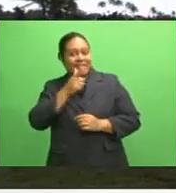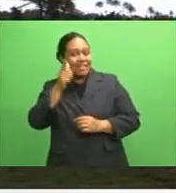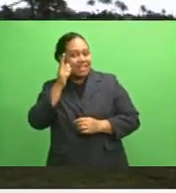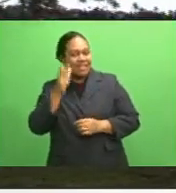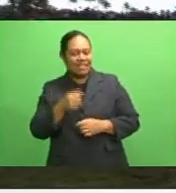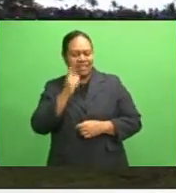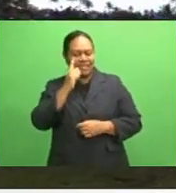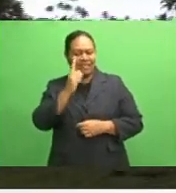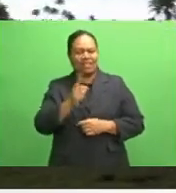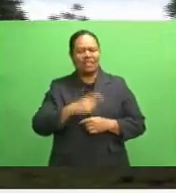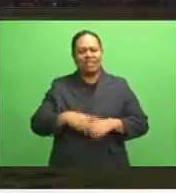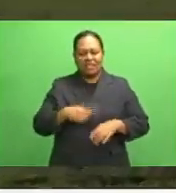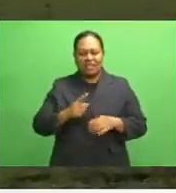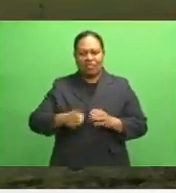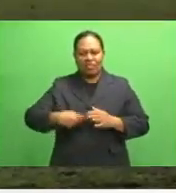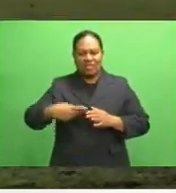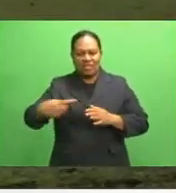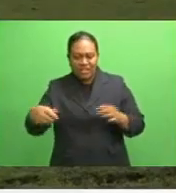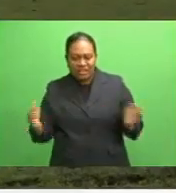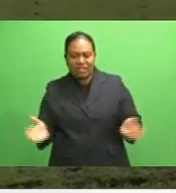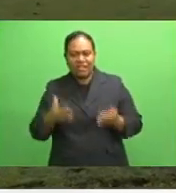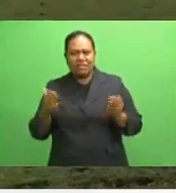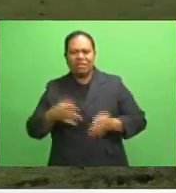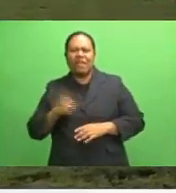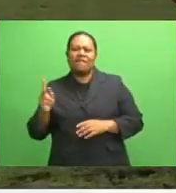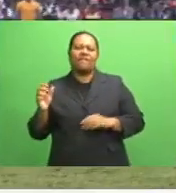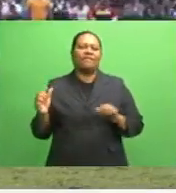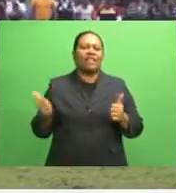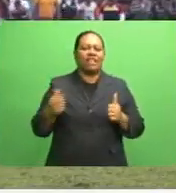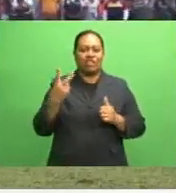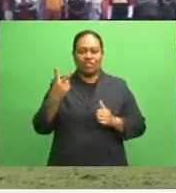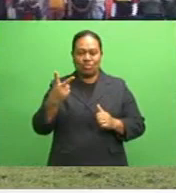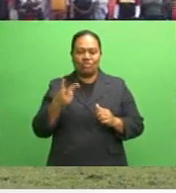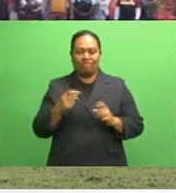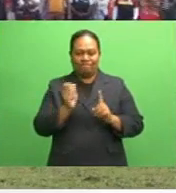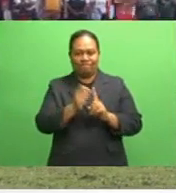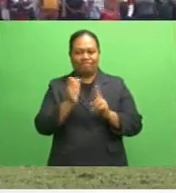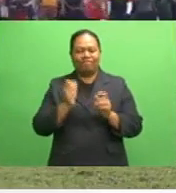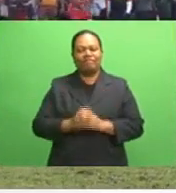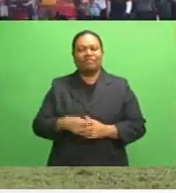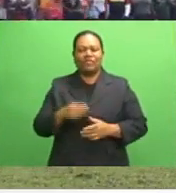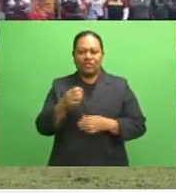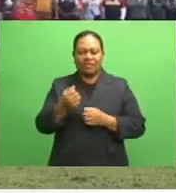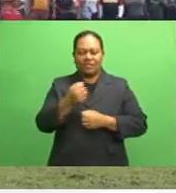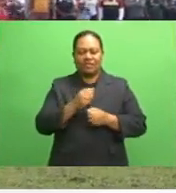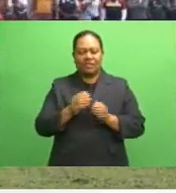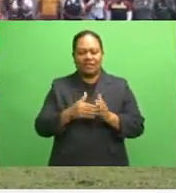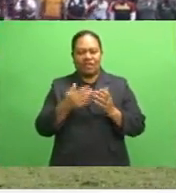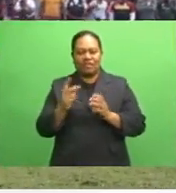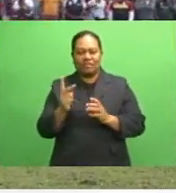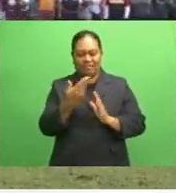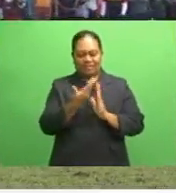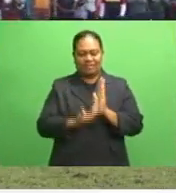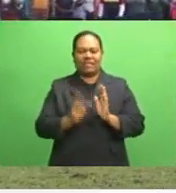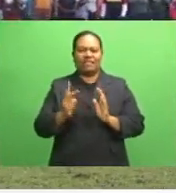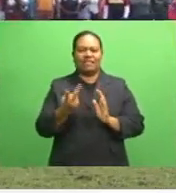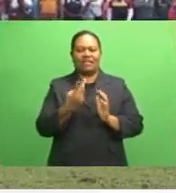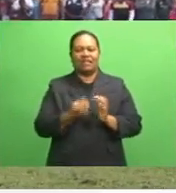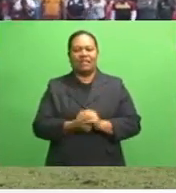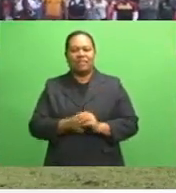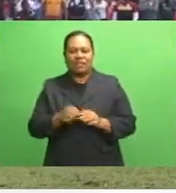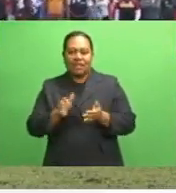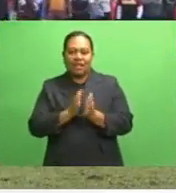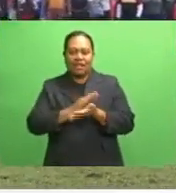they fought to the last whistle, finishing 2 points behind the trophy holders to finish second. The Highlanders made an early start in the second